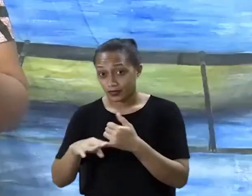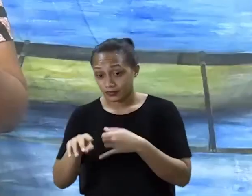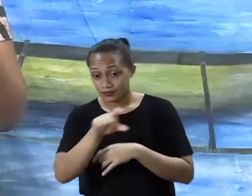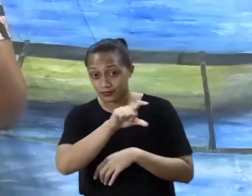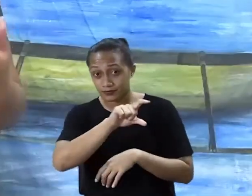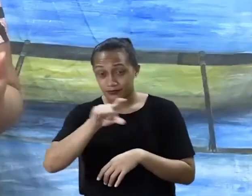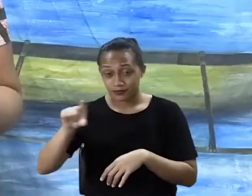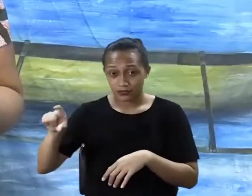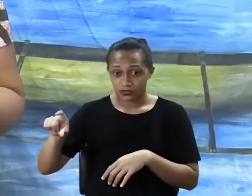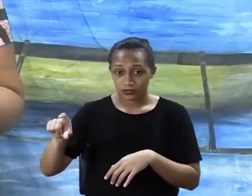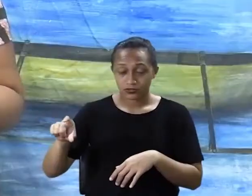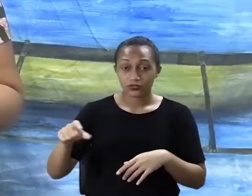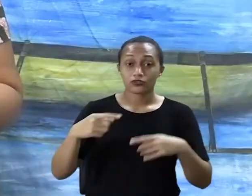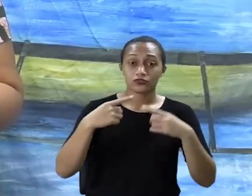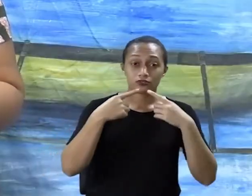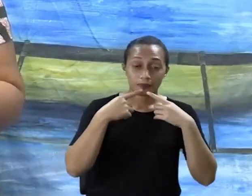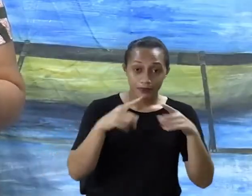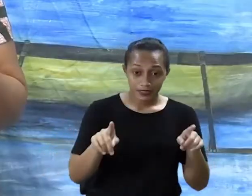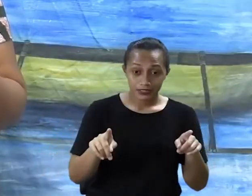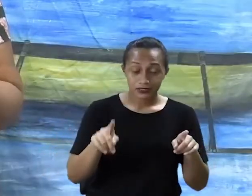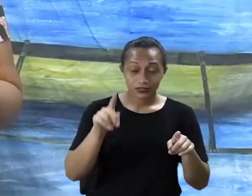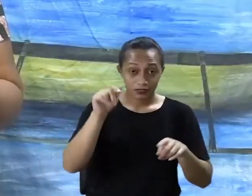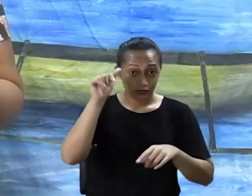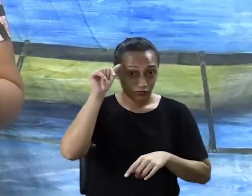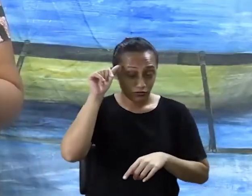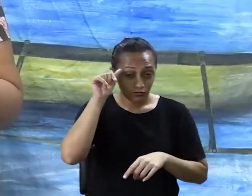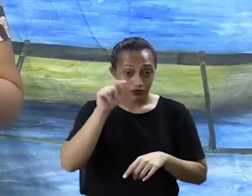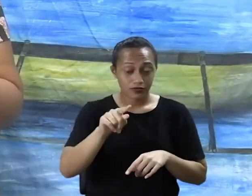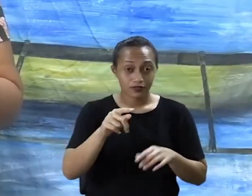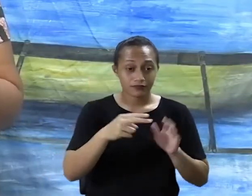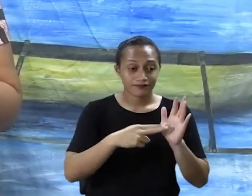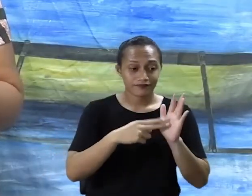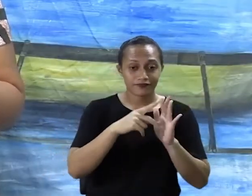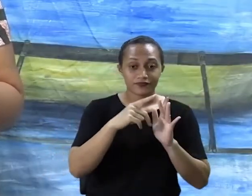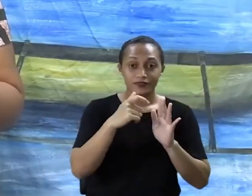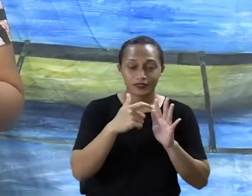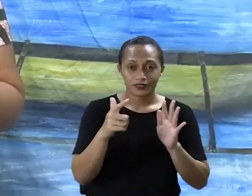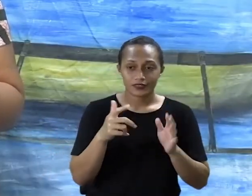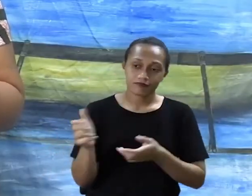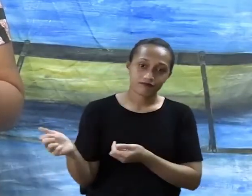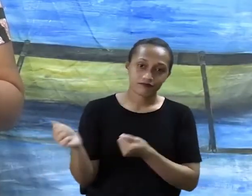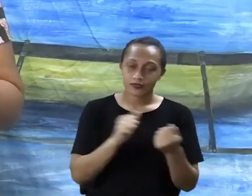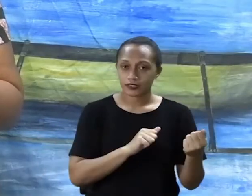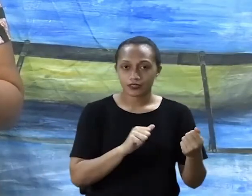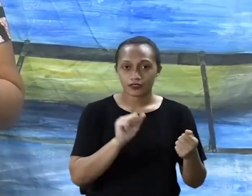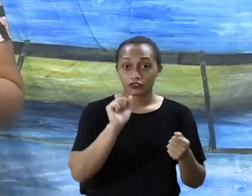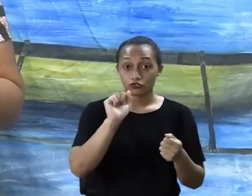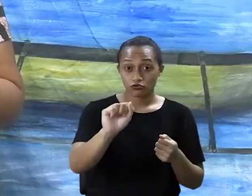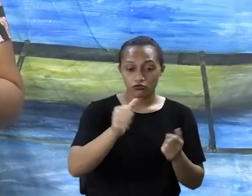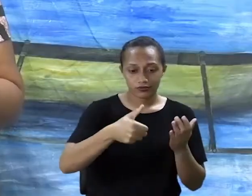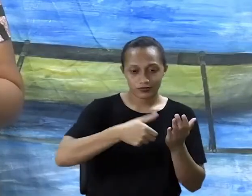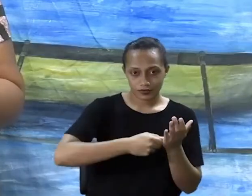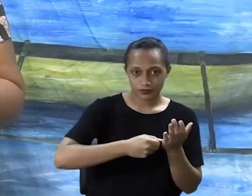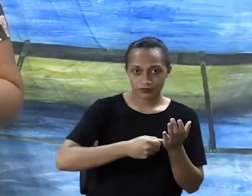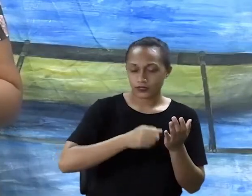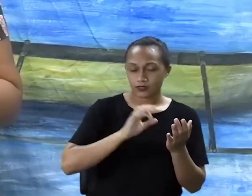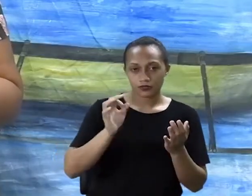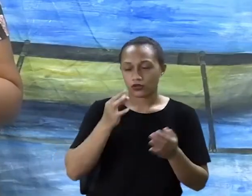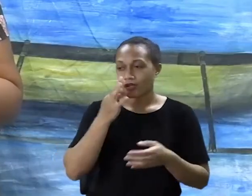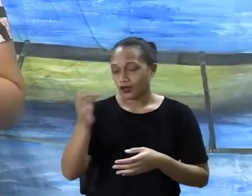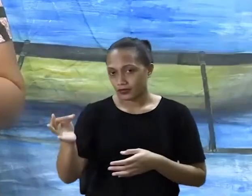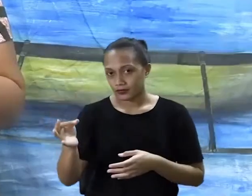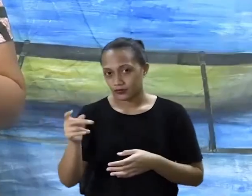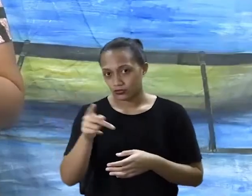statement? So the message indicates that Nikki might have taken your stapler by force and did not give